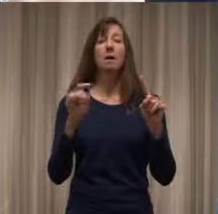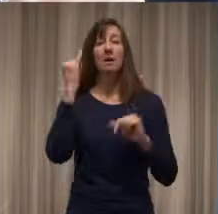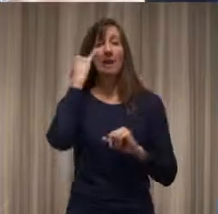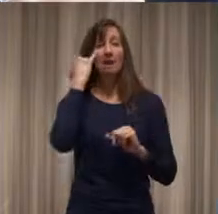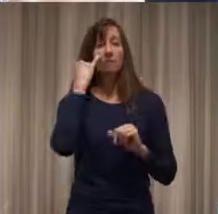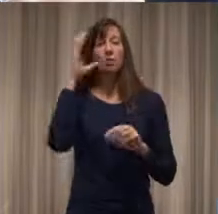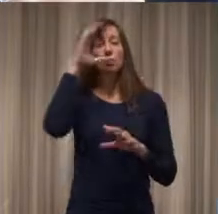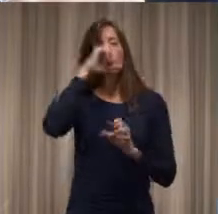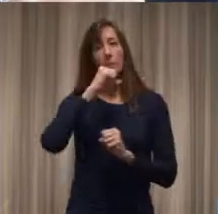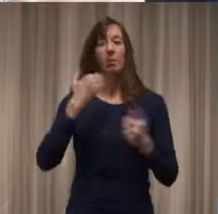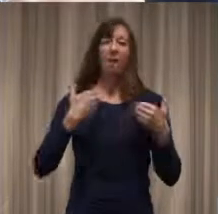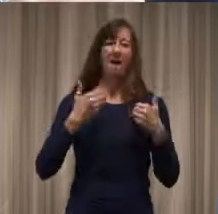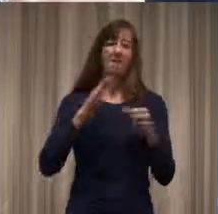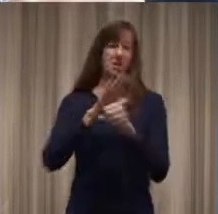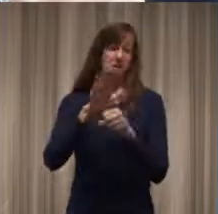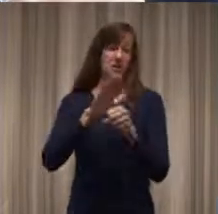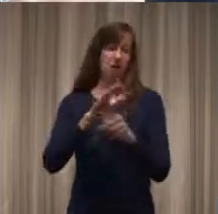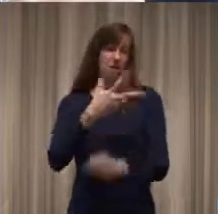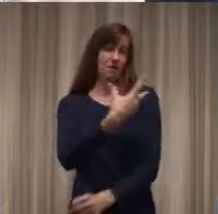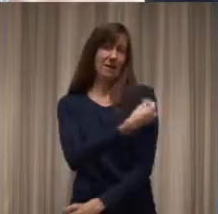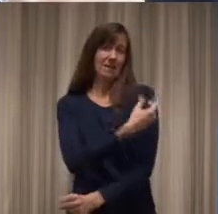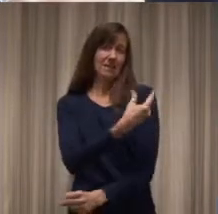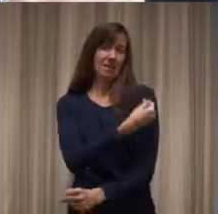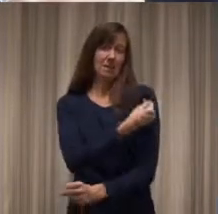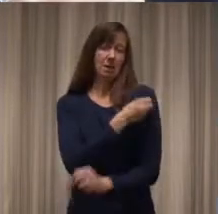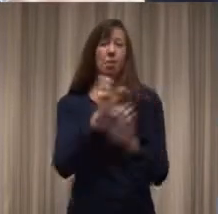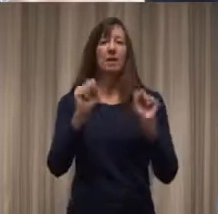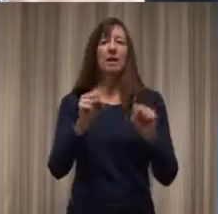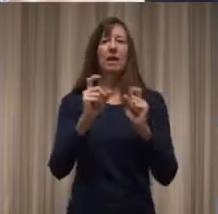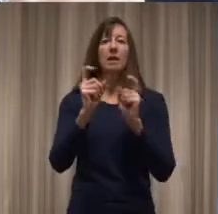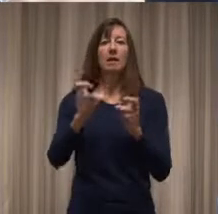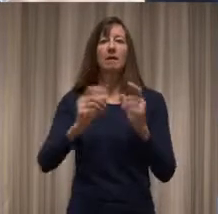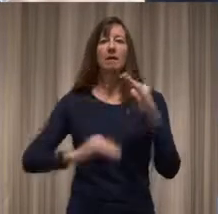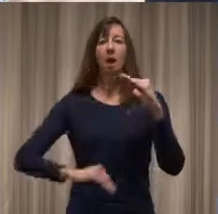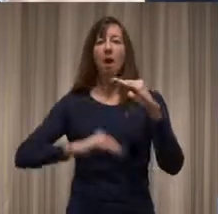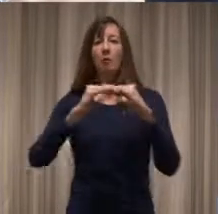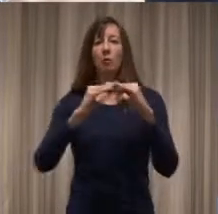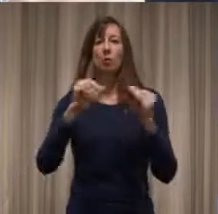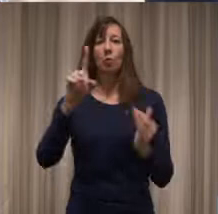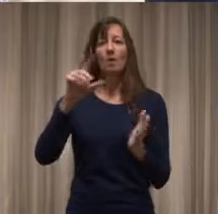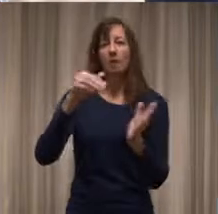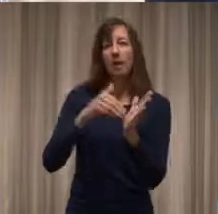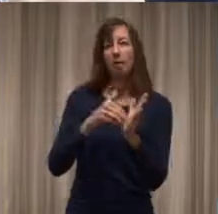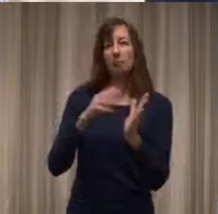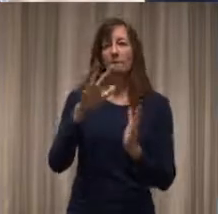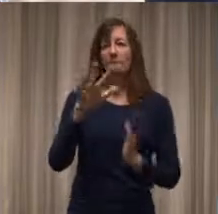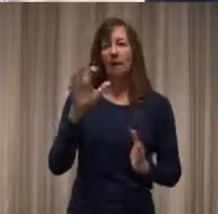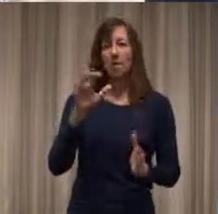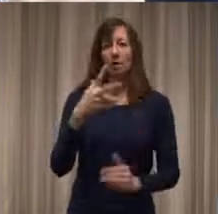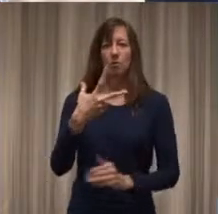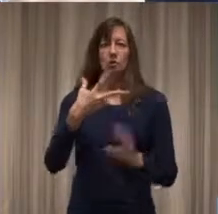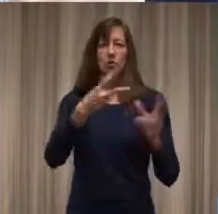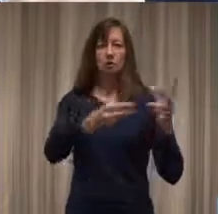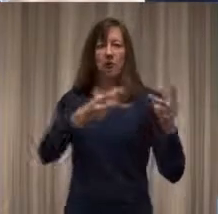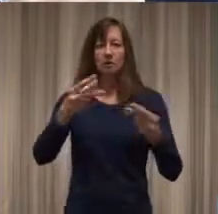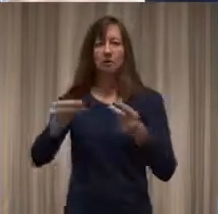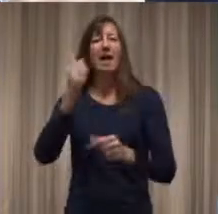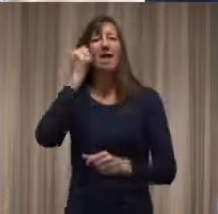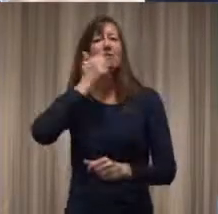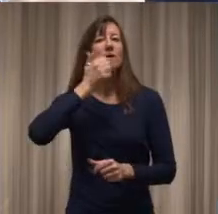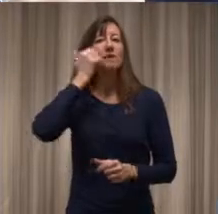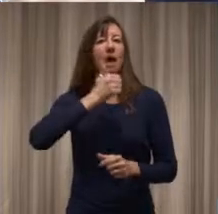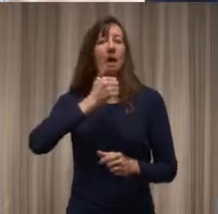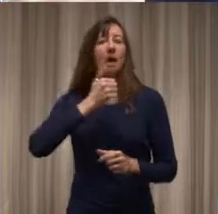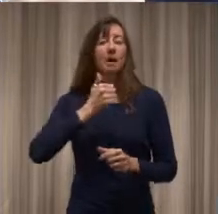enough doses, we can do up to 1,500 doses per day at that site, which would get us to 45,000 at